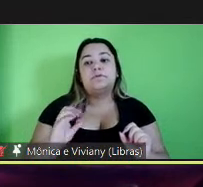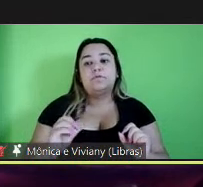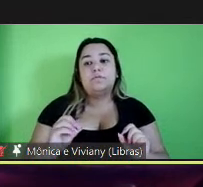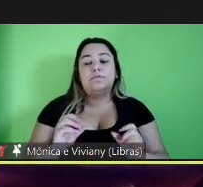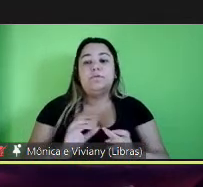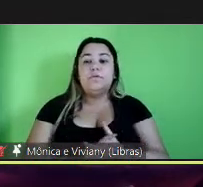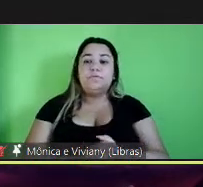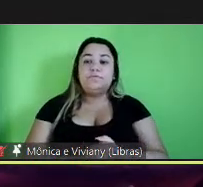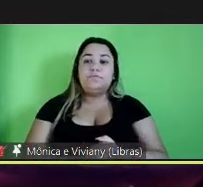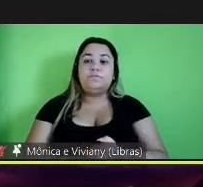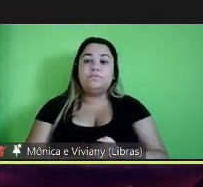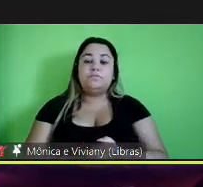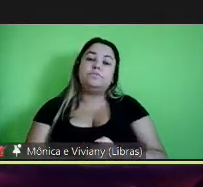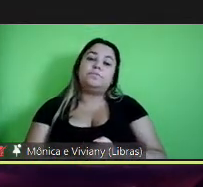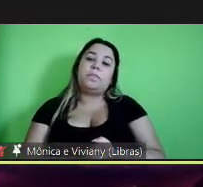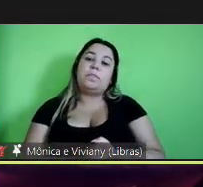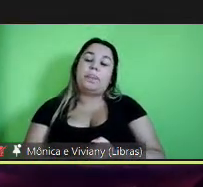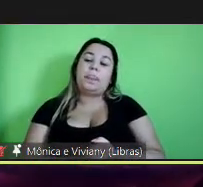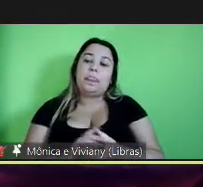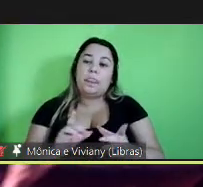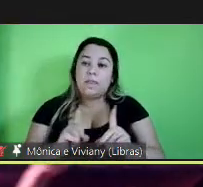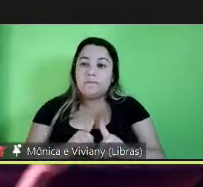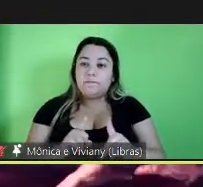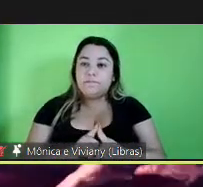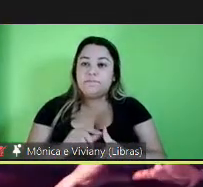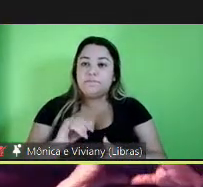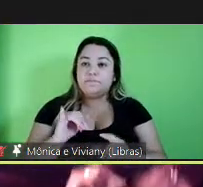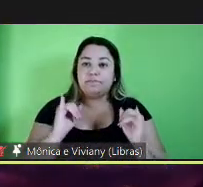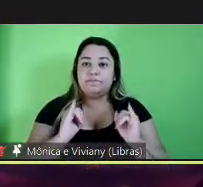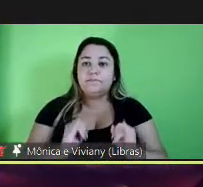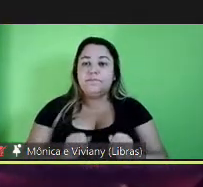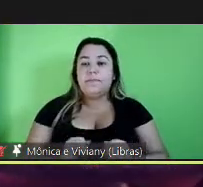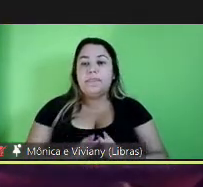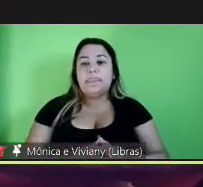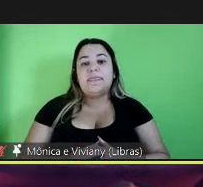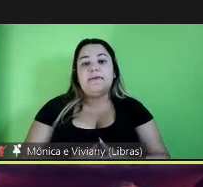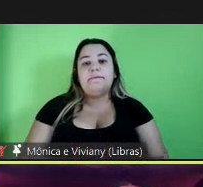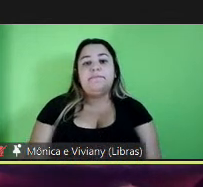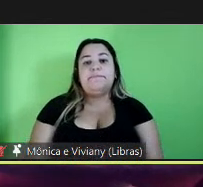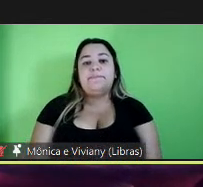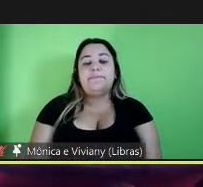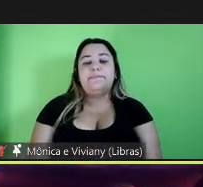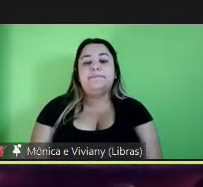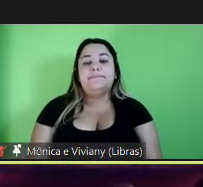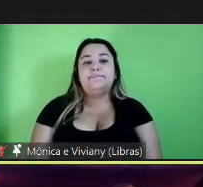levels: the individual, the community, and the population.